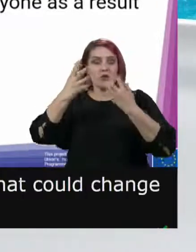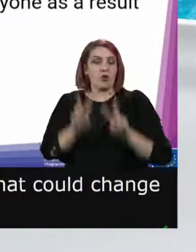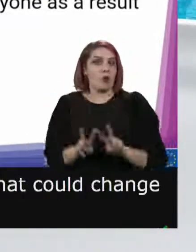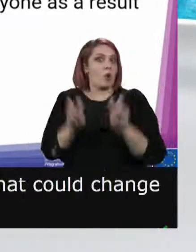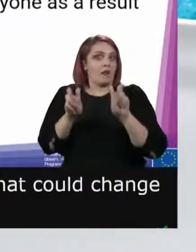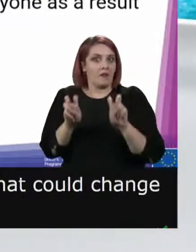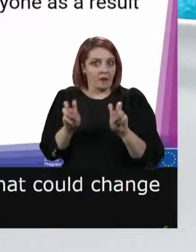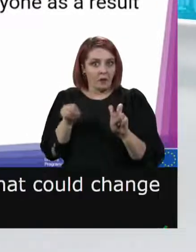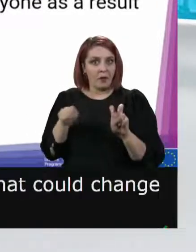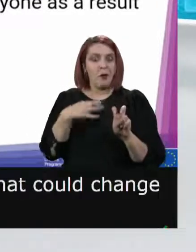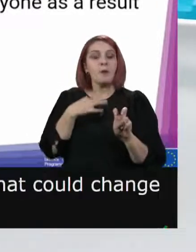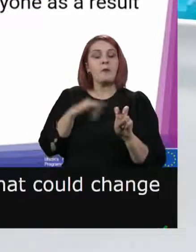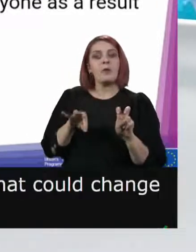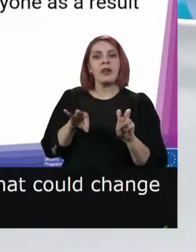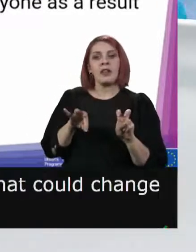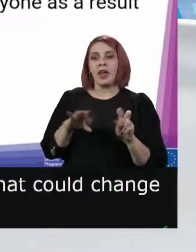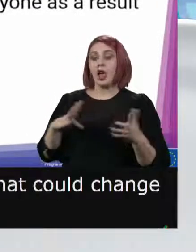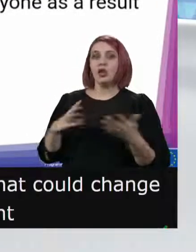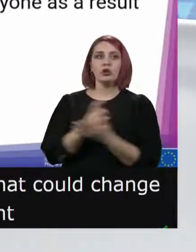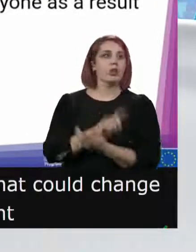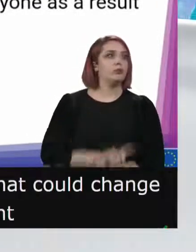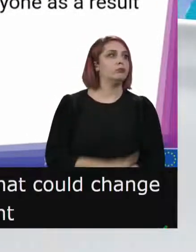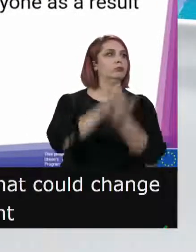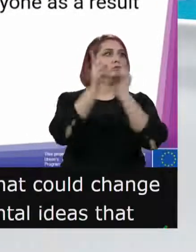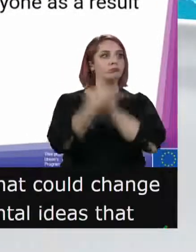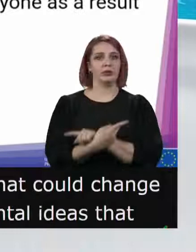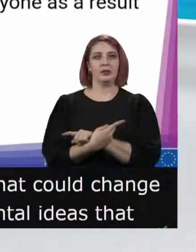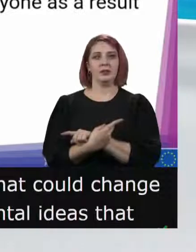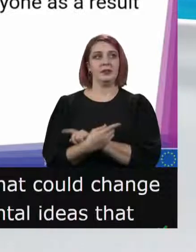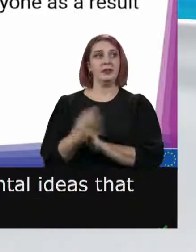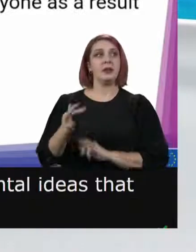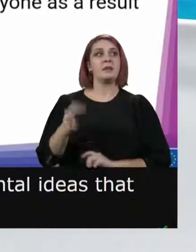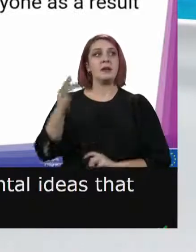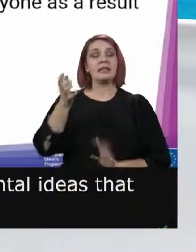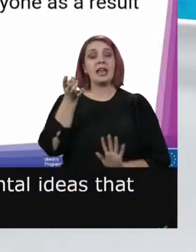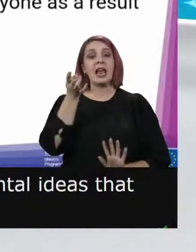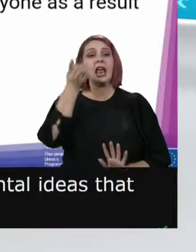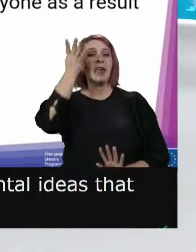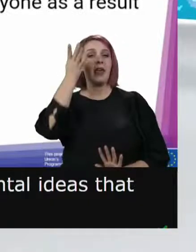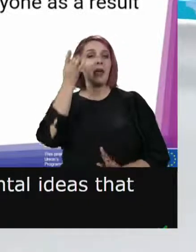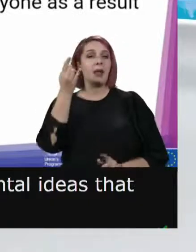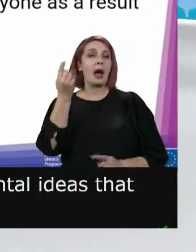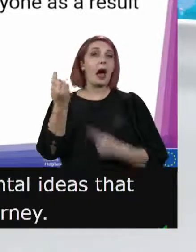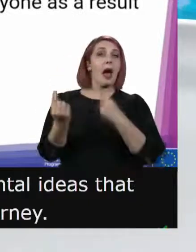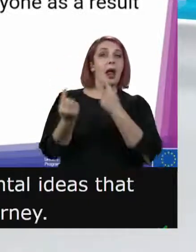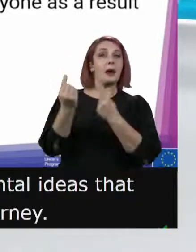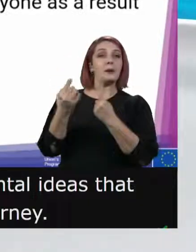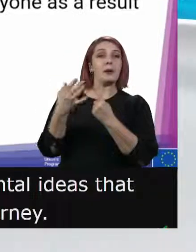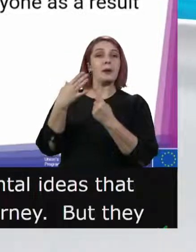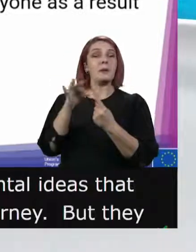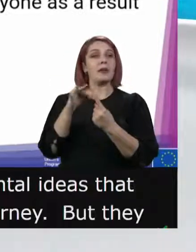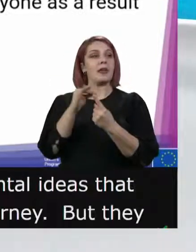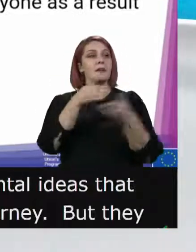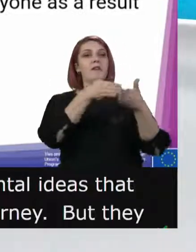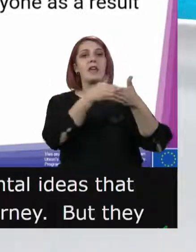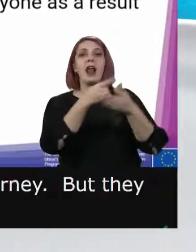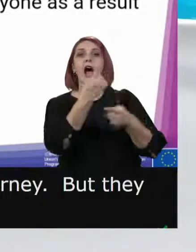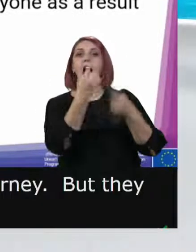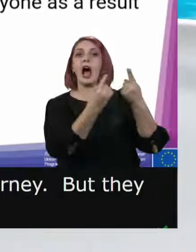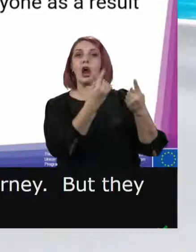that could remove barriers to one or more stages in that journey. But they share a single